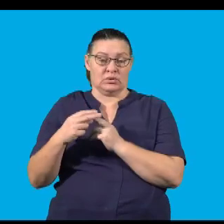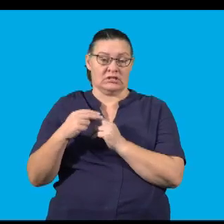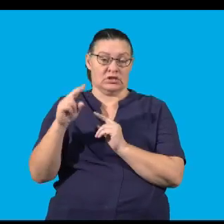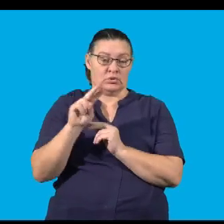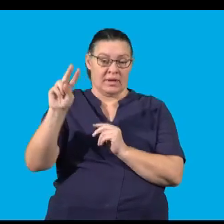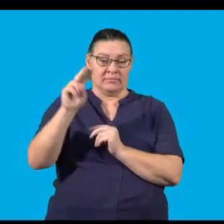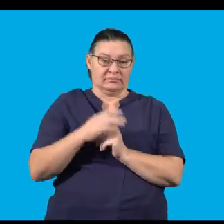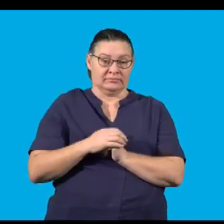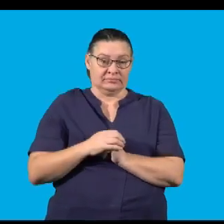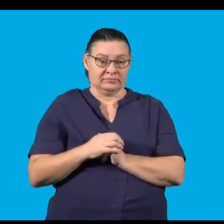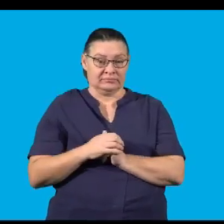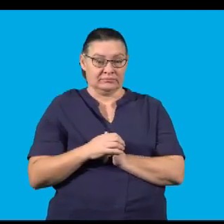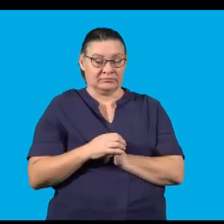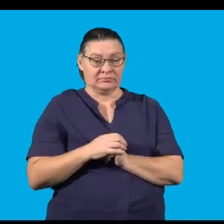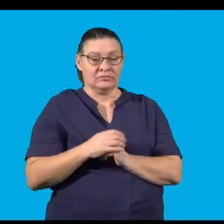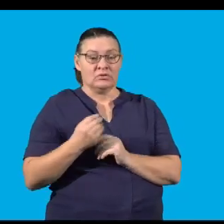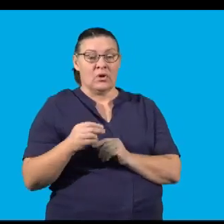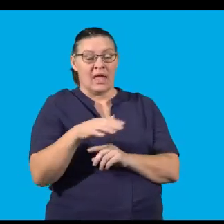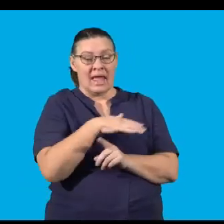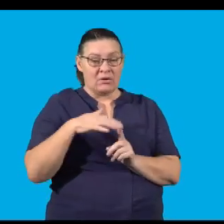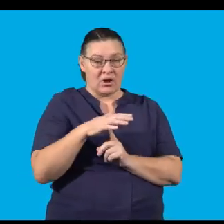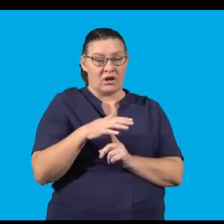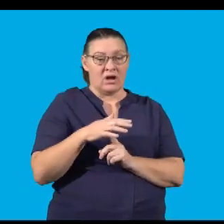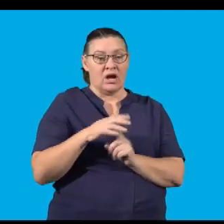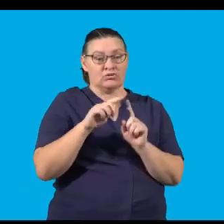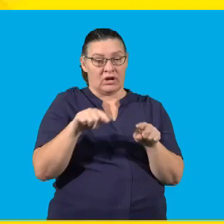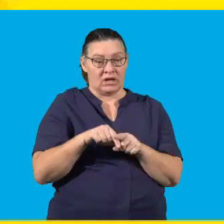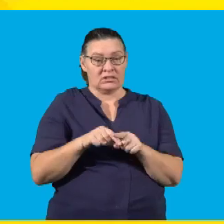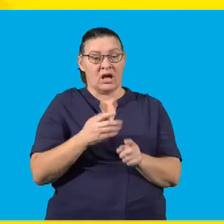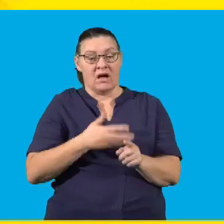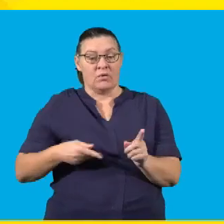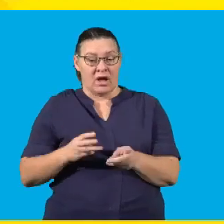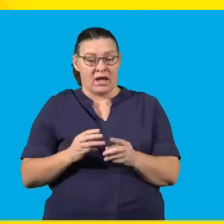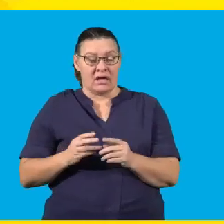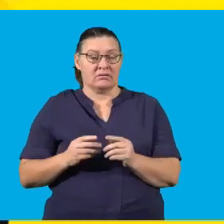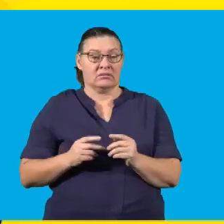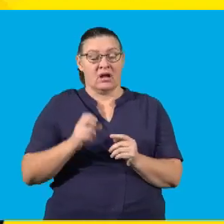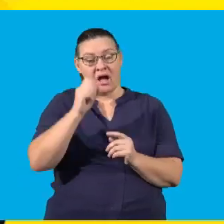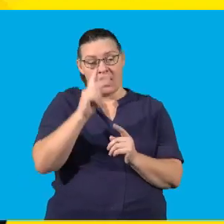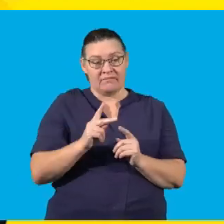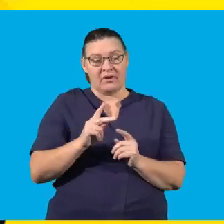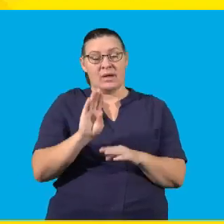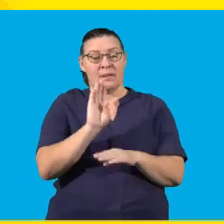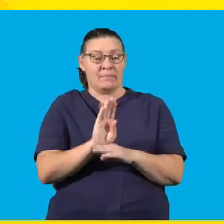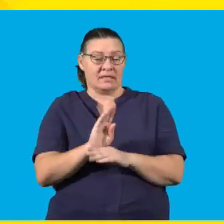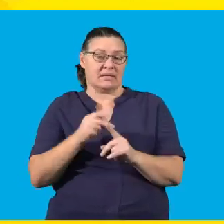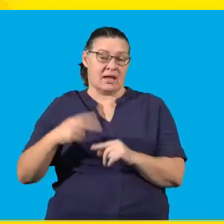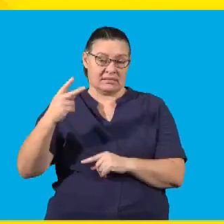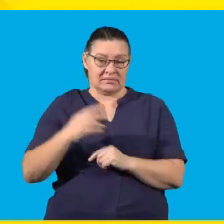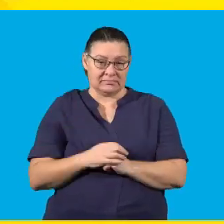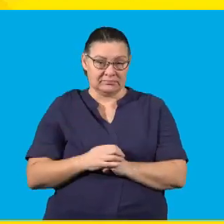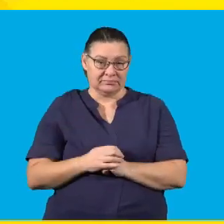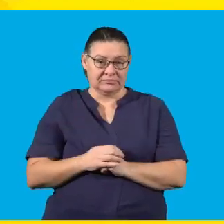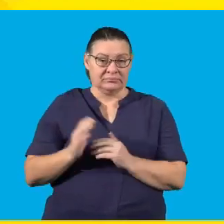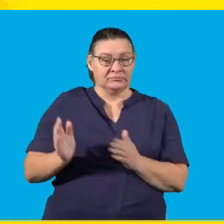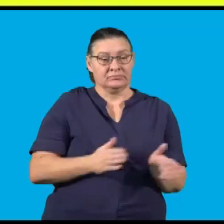units squared. Okay, so we've worked out that the area of this triangle using half base times height is 36. Okay,